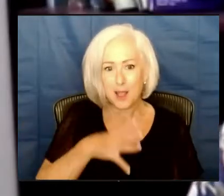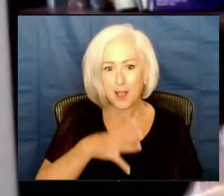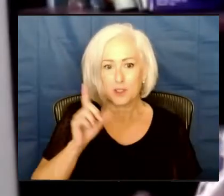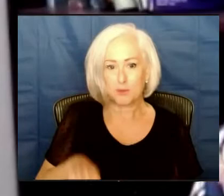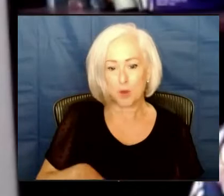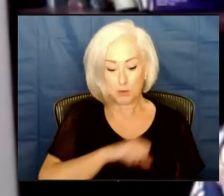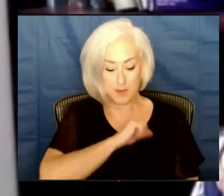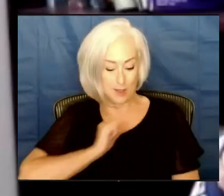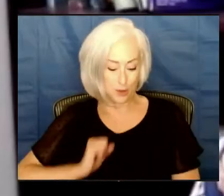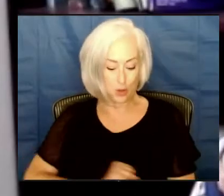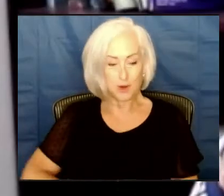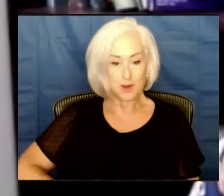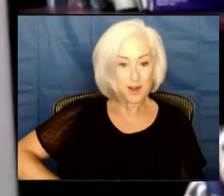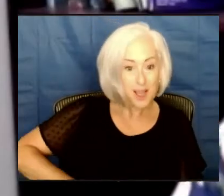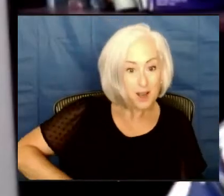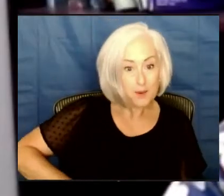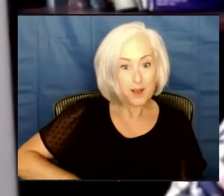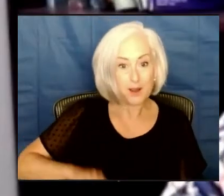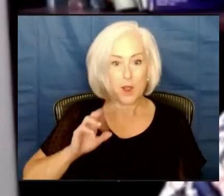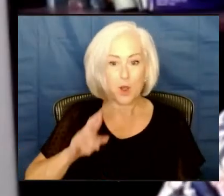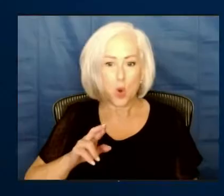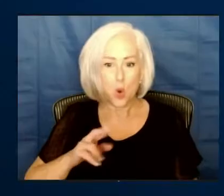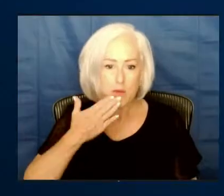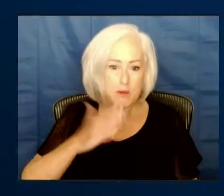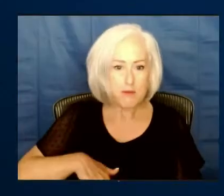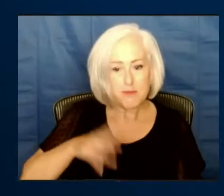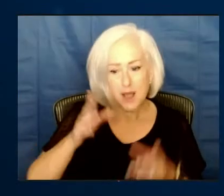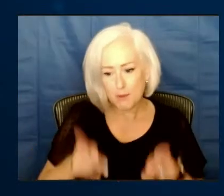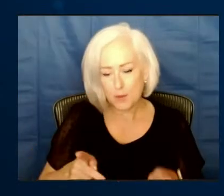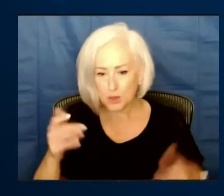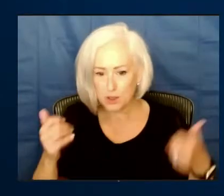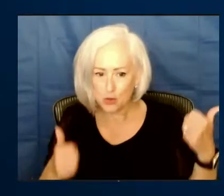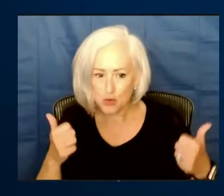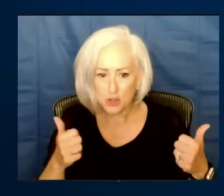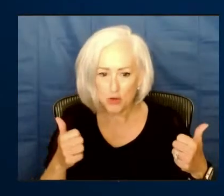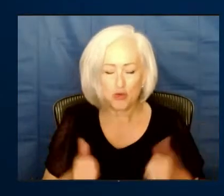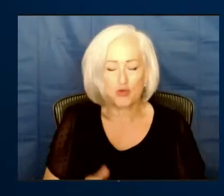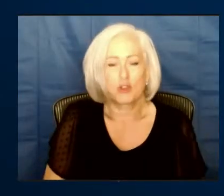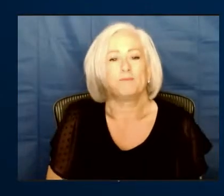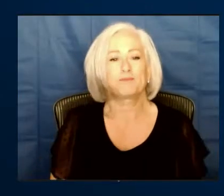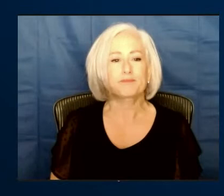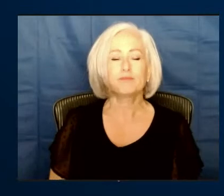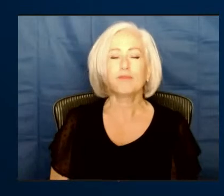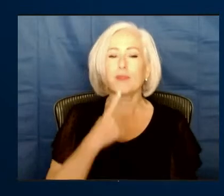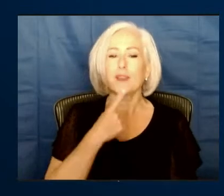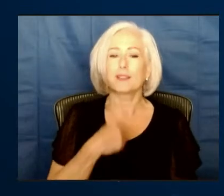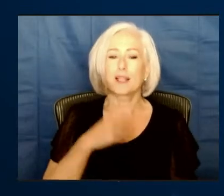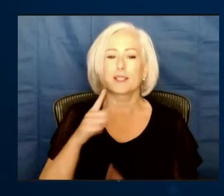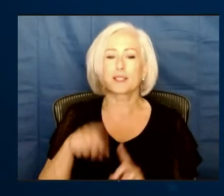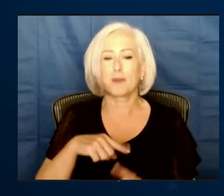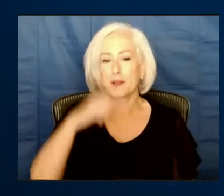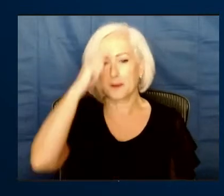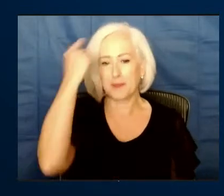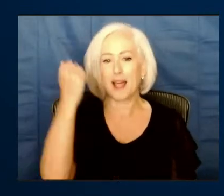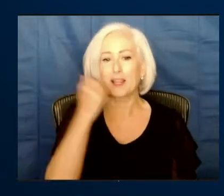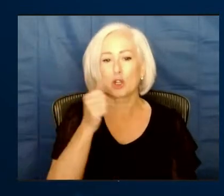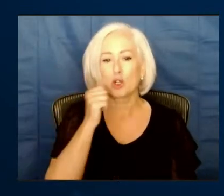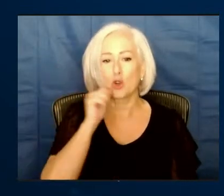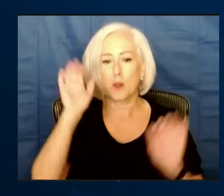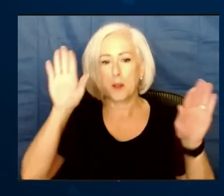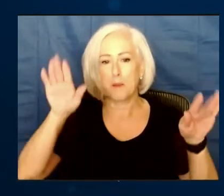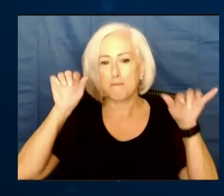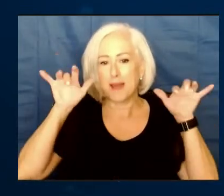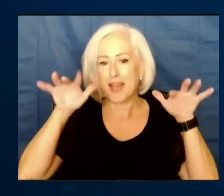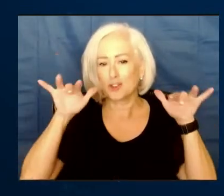magic, or is it Black girl villain? Yeah. So talk to us a little bit about Black girl magic. What does he mean by that?